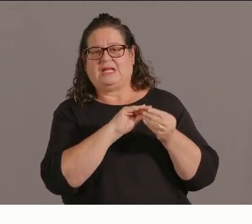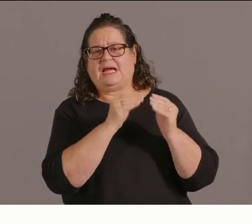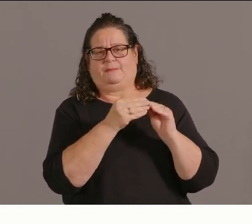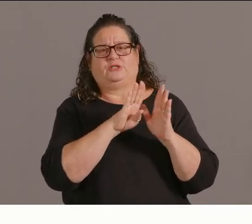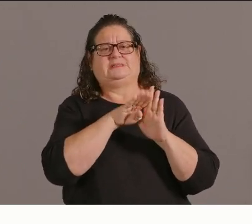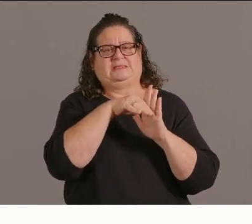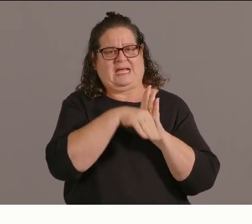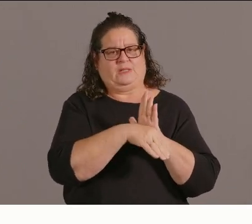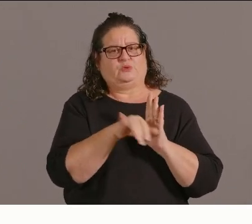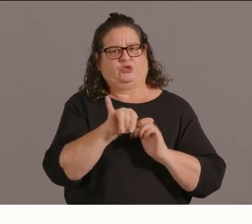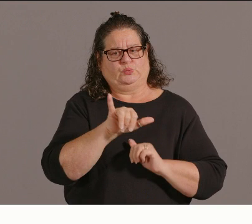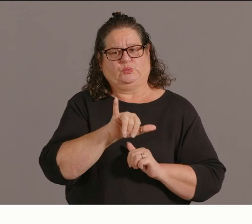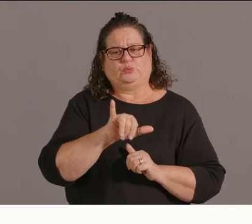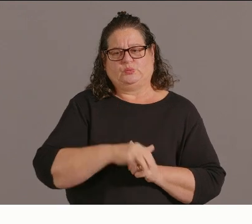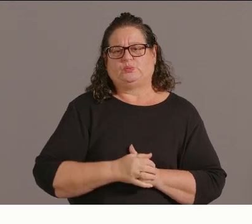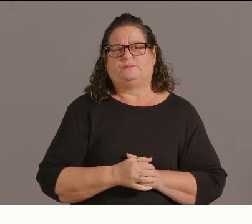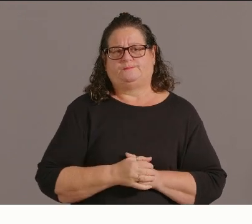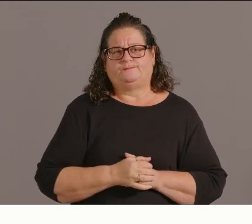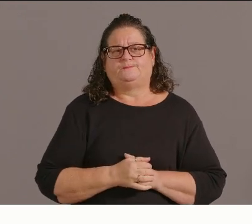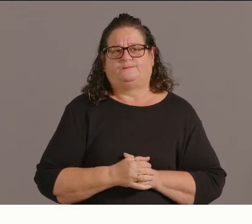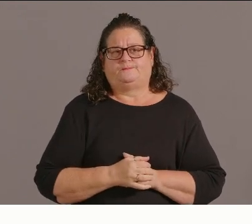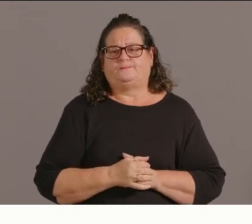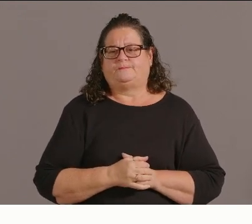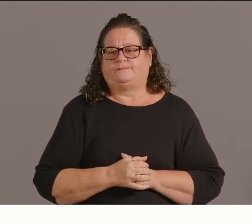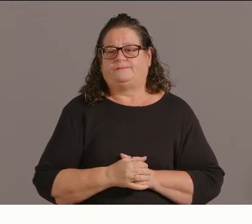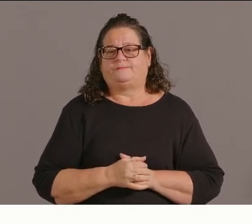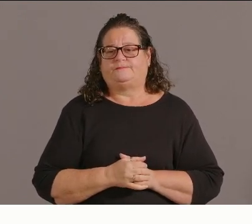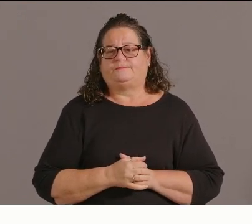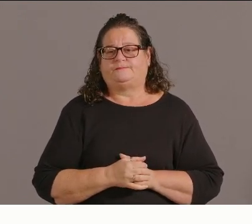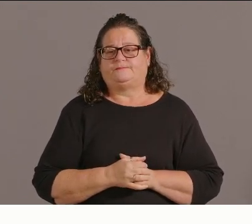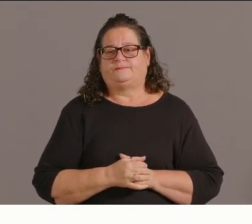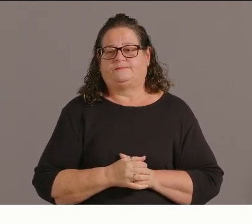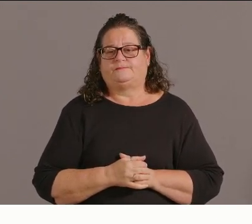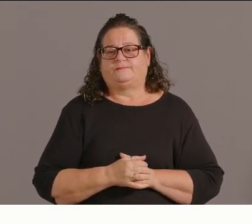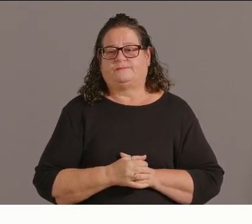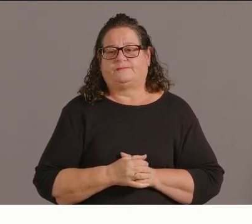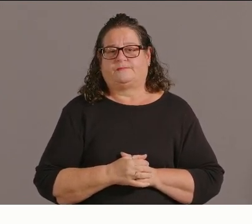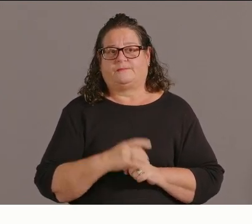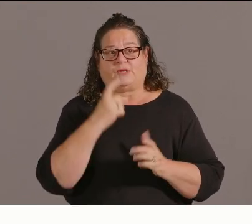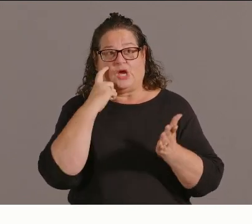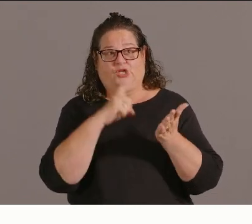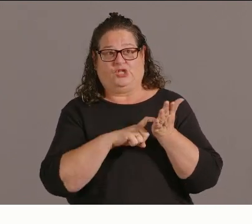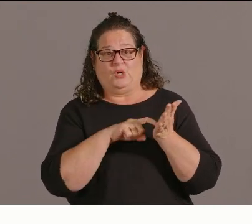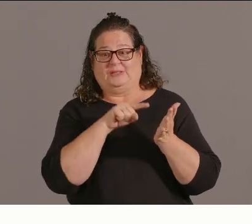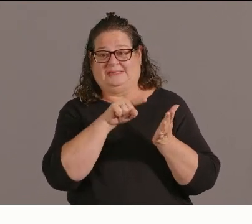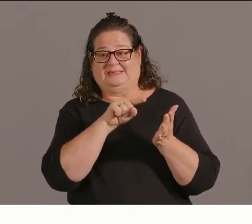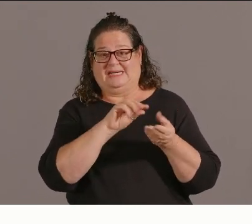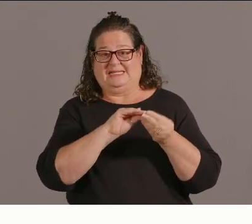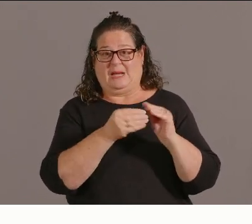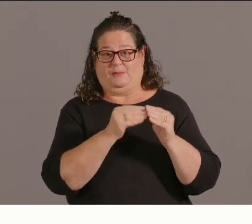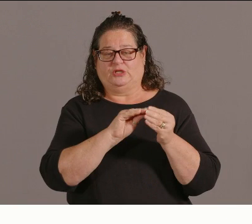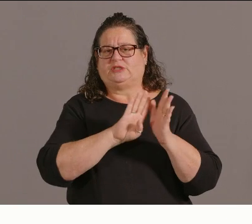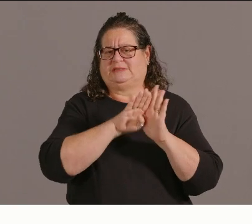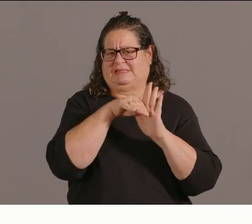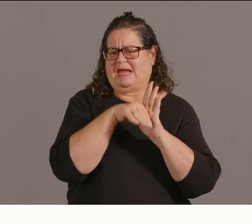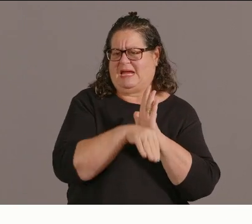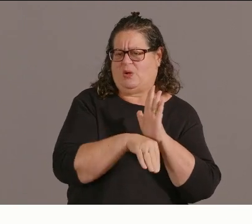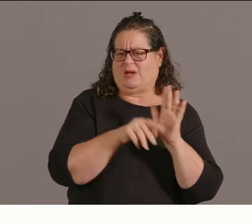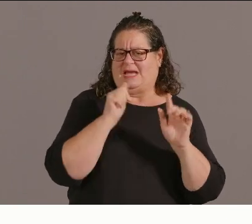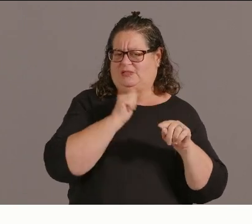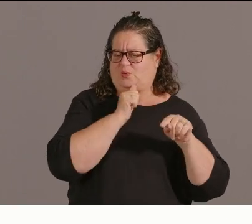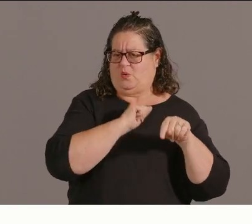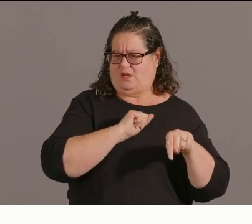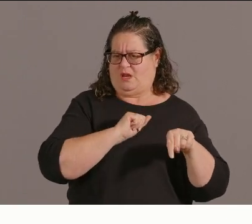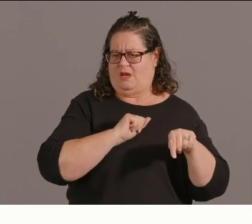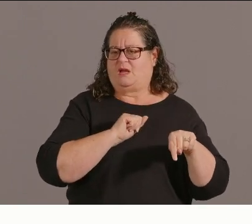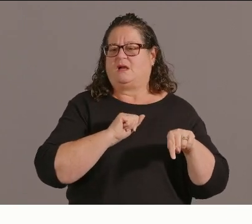Again, you can see our Arizona COVID-19 epi curve. So this is the number of cases by their collection